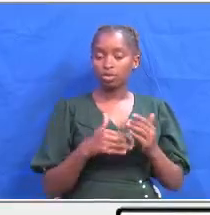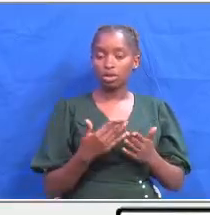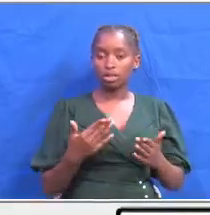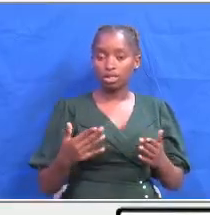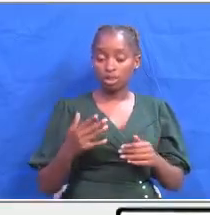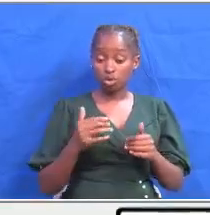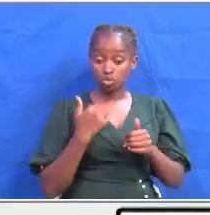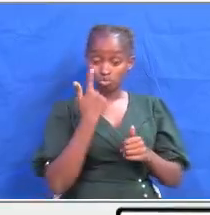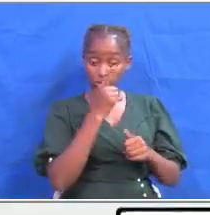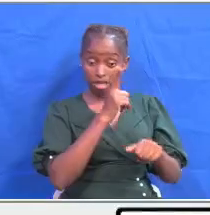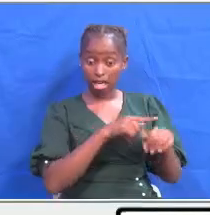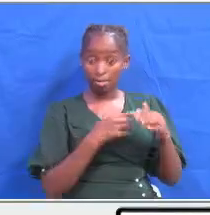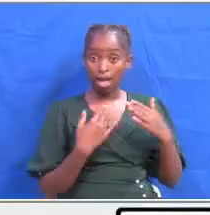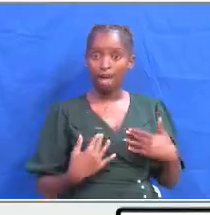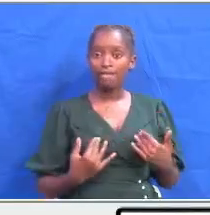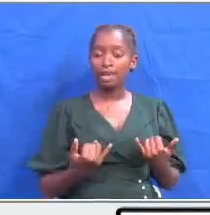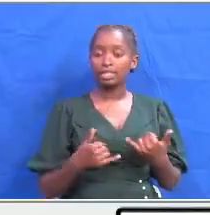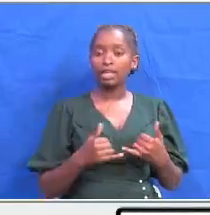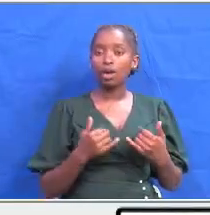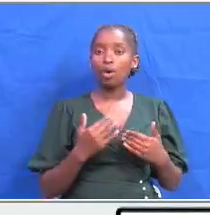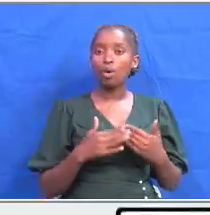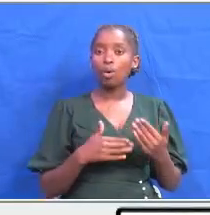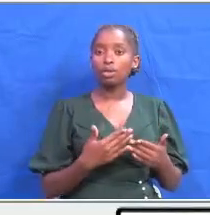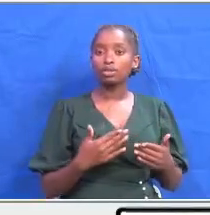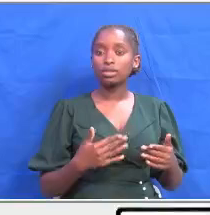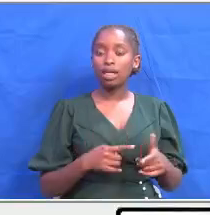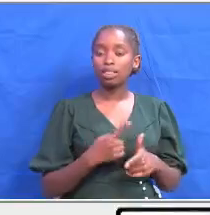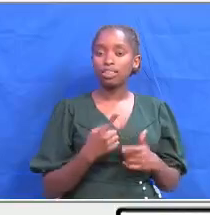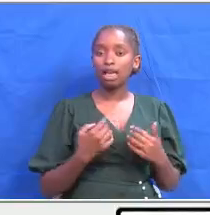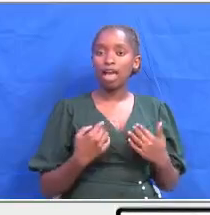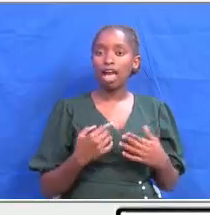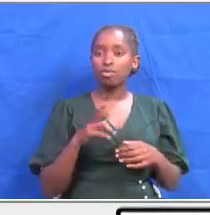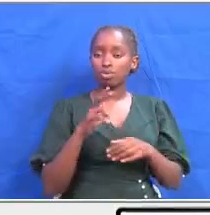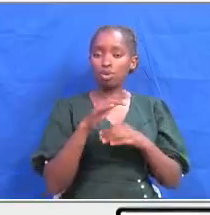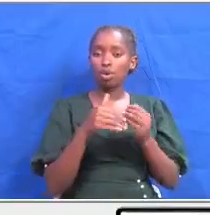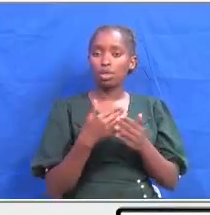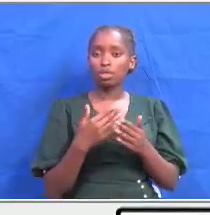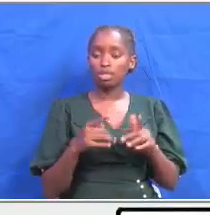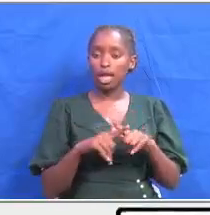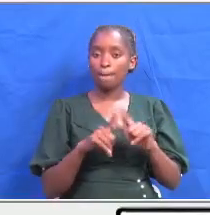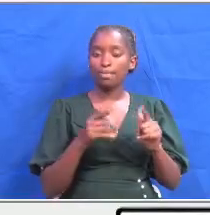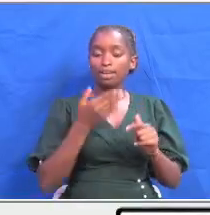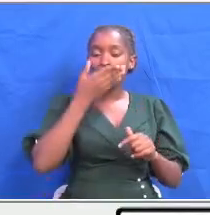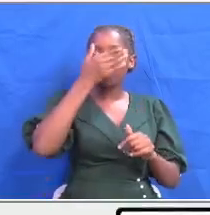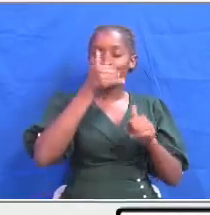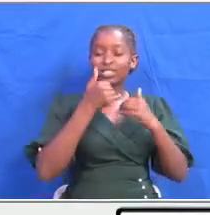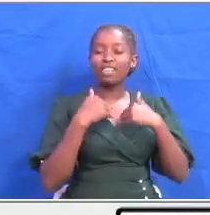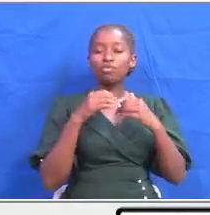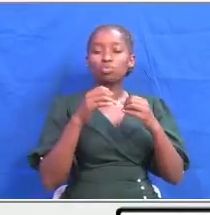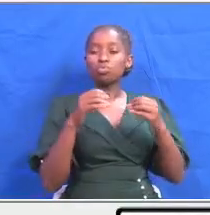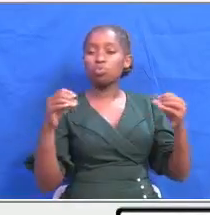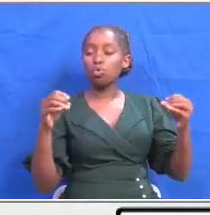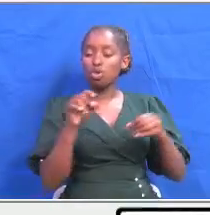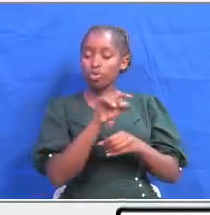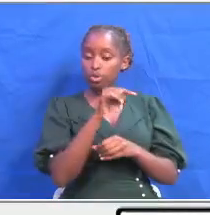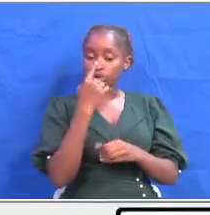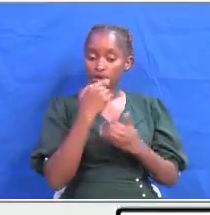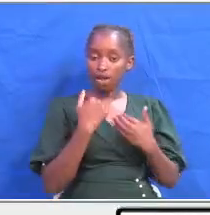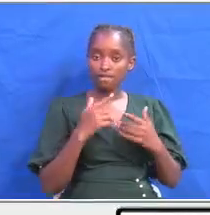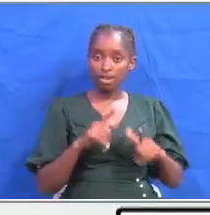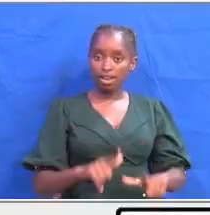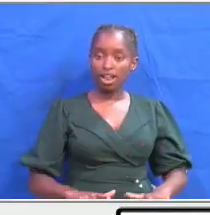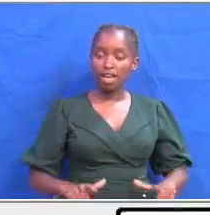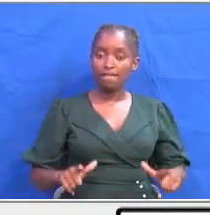out. And you see it was very short-lived. But the rest who stayed longer are those that played second fiddle